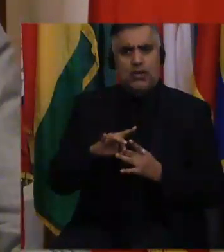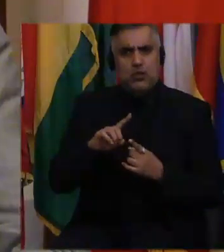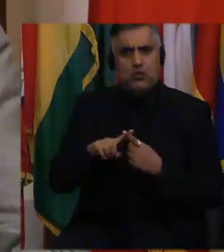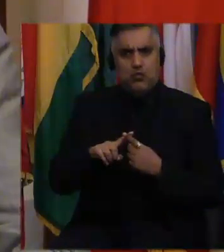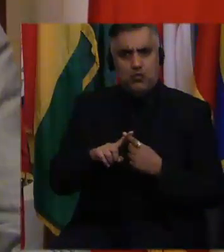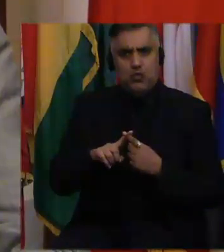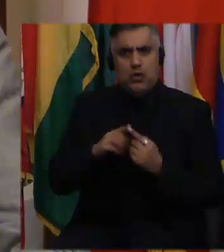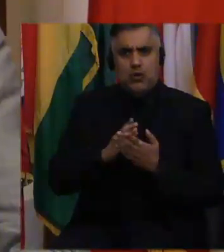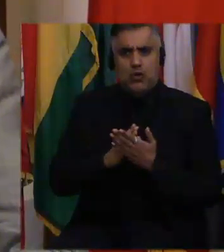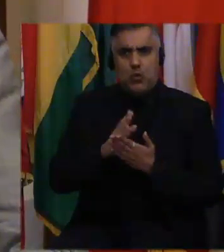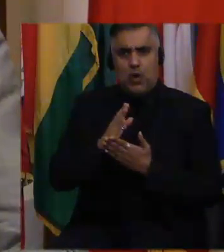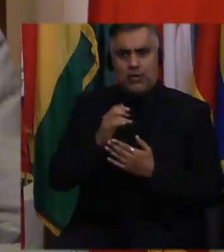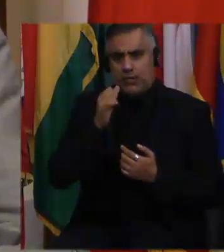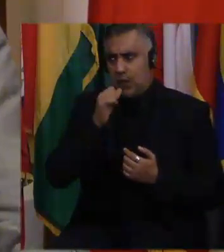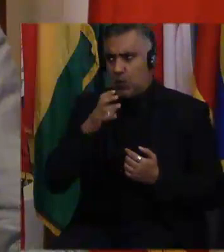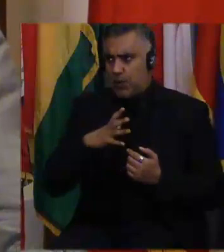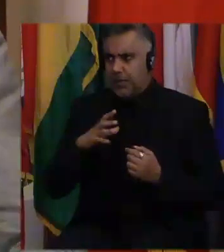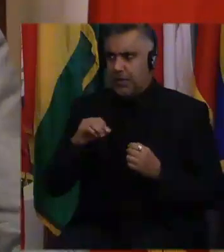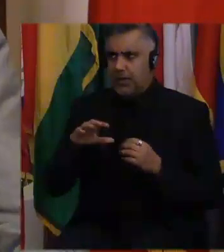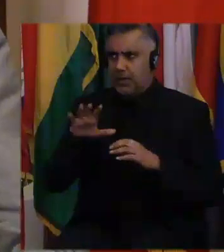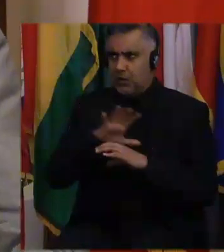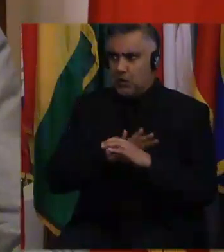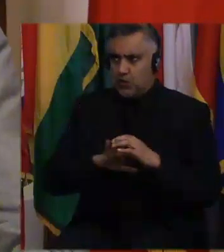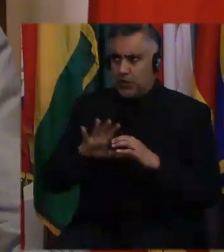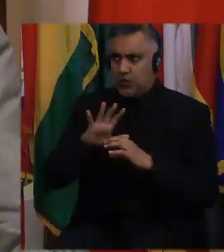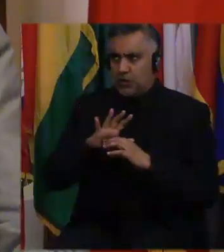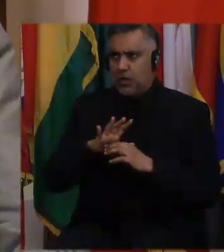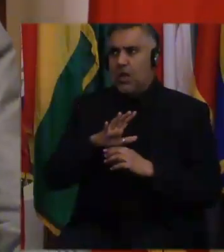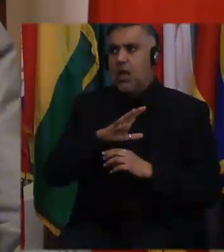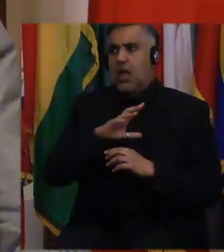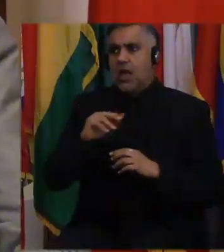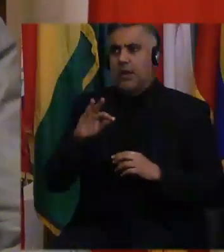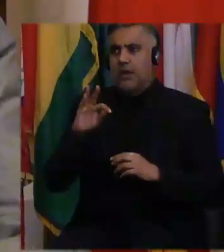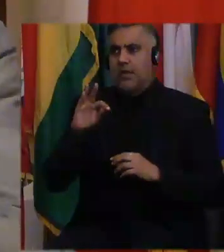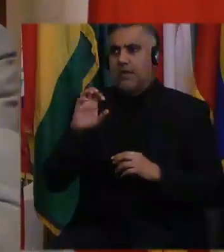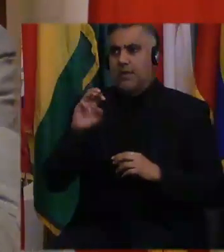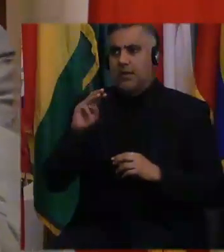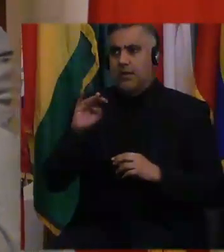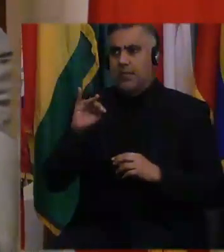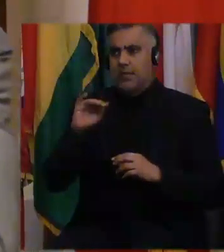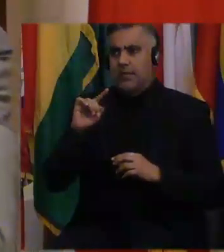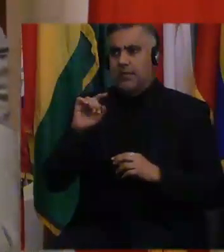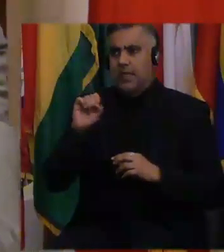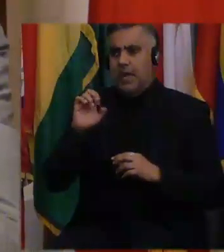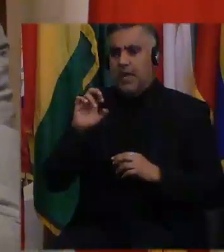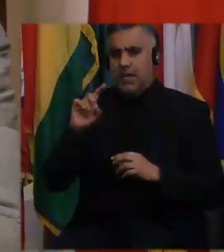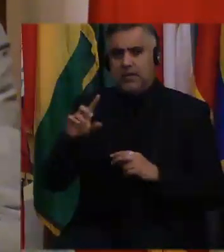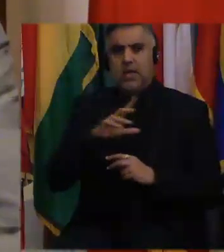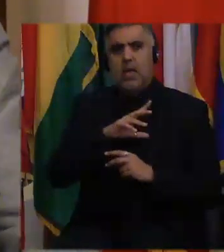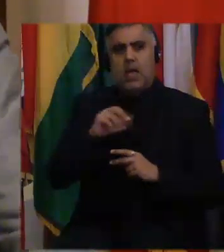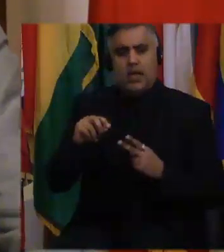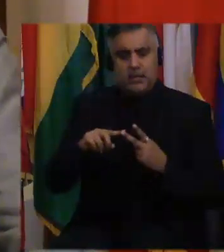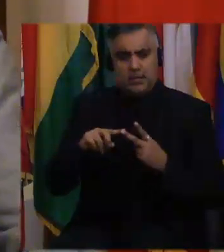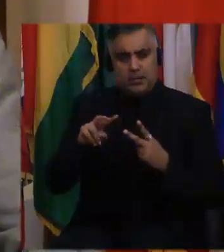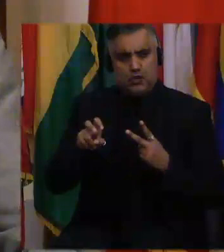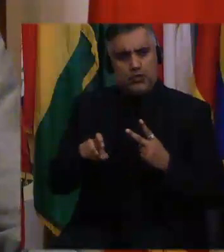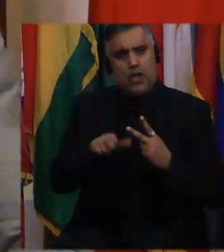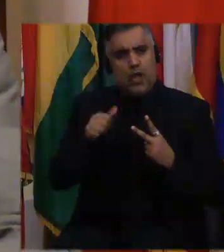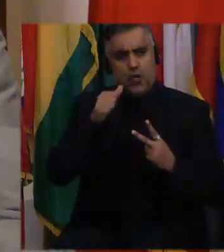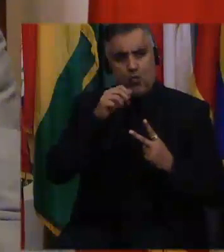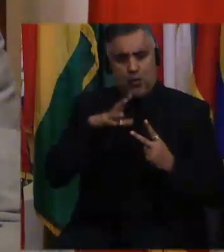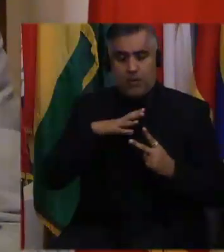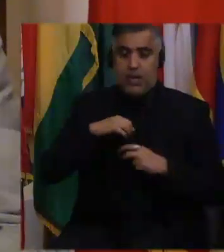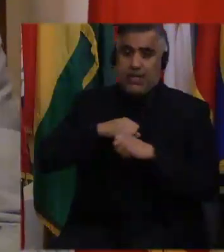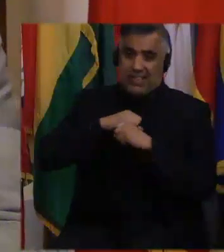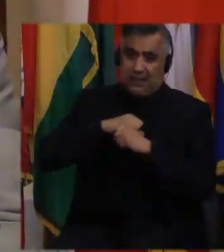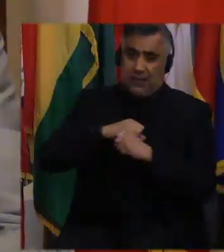de las mujeres en la región, de la situación de feminicidio, de la situación de las mujeres defensoras de derechos humanos